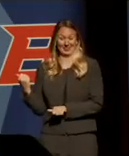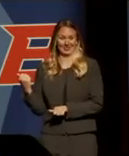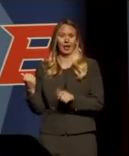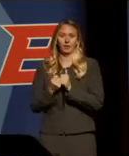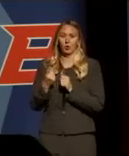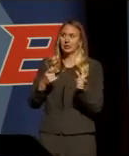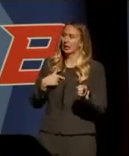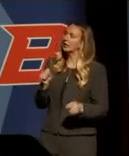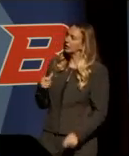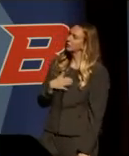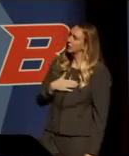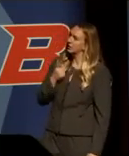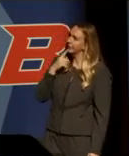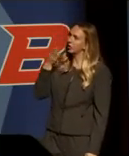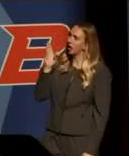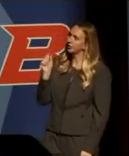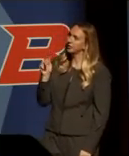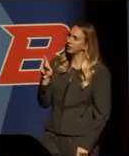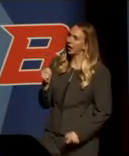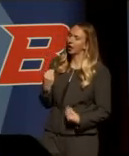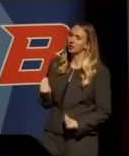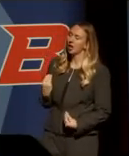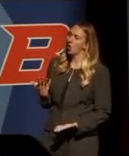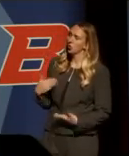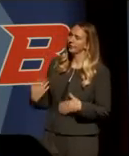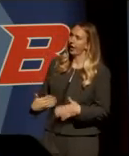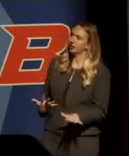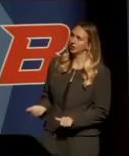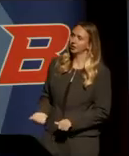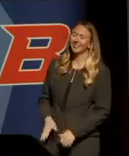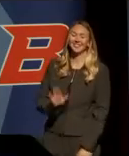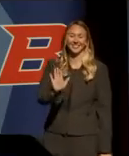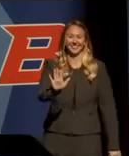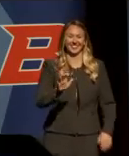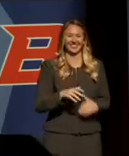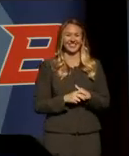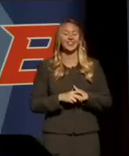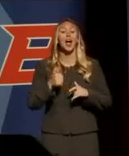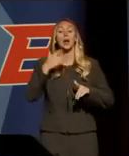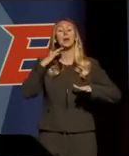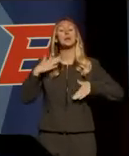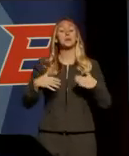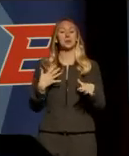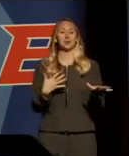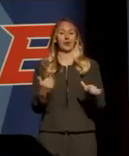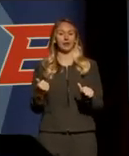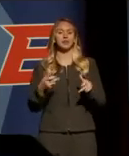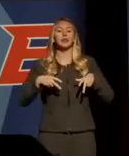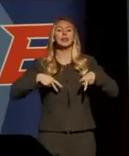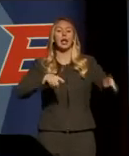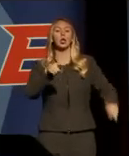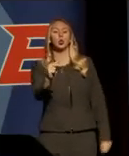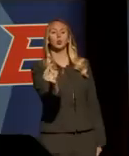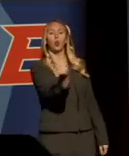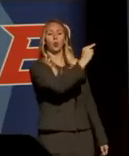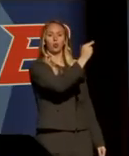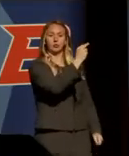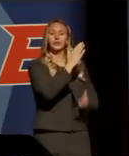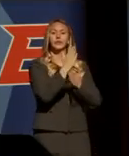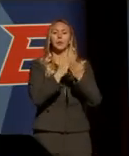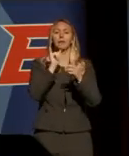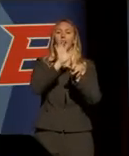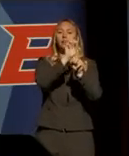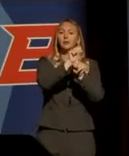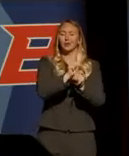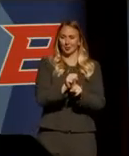Everyone's like, please, for God's sakes, Marlene, move swiftly. I'm gonna move swiftly and let you see some of the accomplishments under